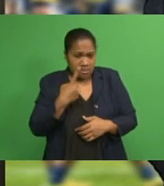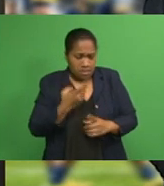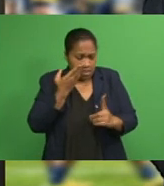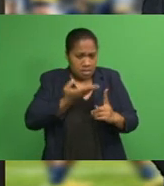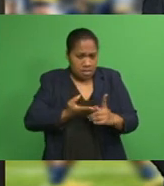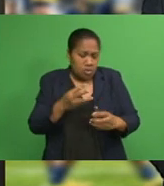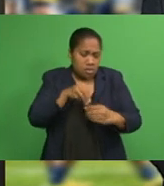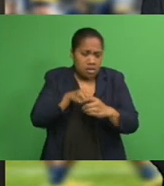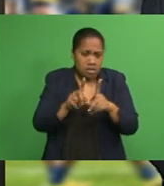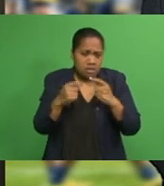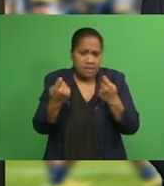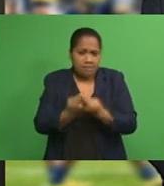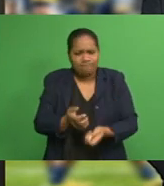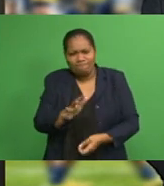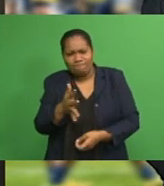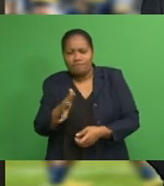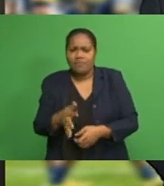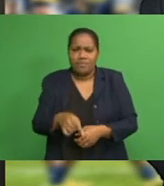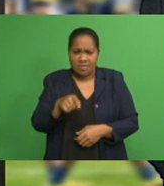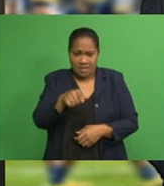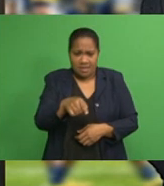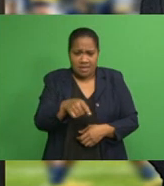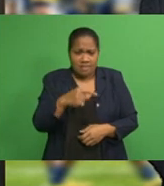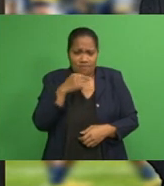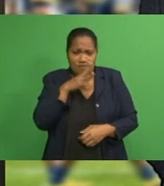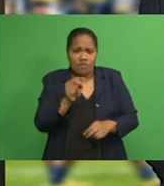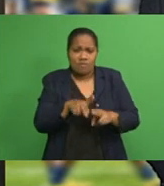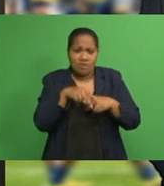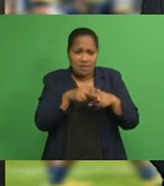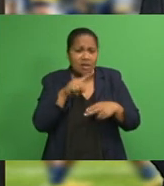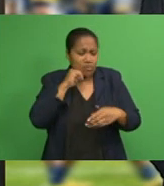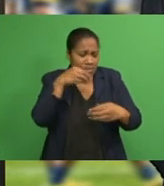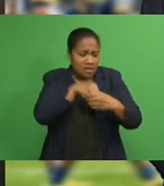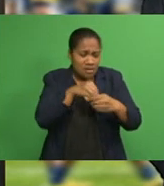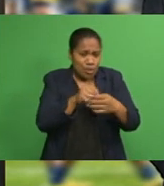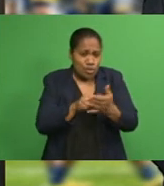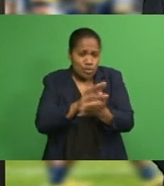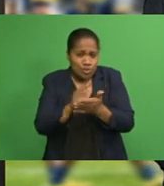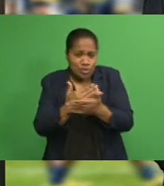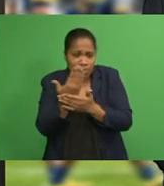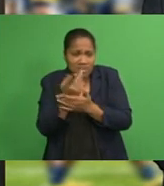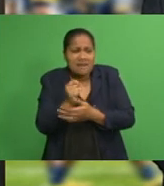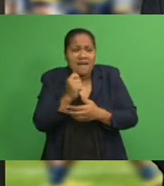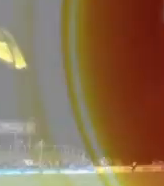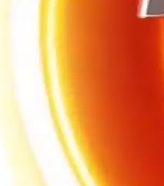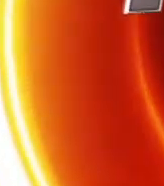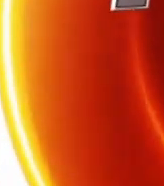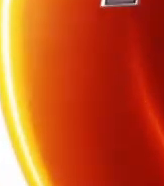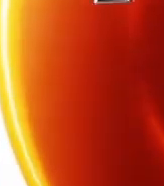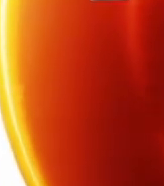the Momi villager from Nandronga will be fit to face the West Tigers on Thursday after this injury against the Sea